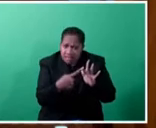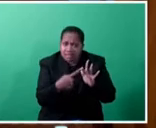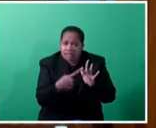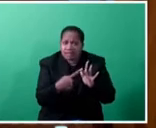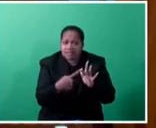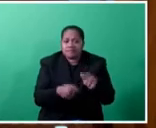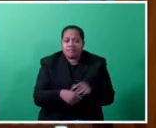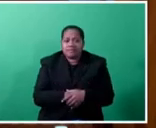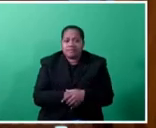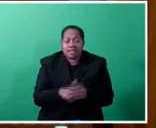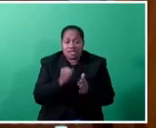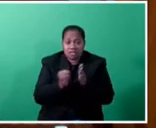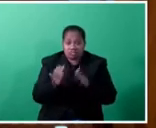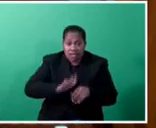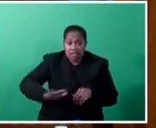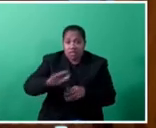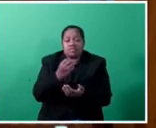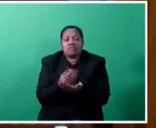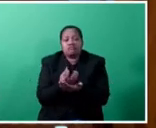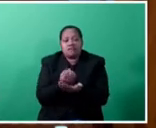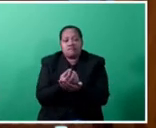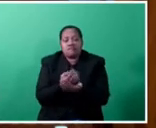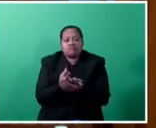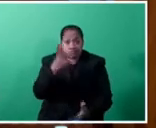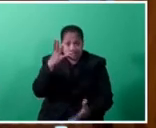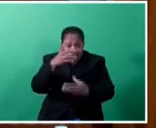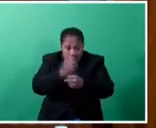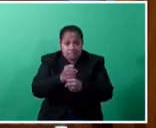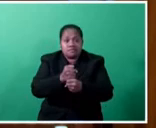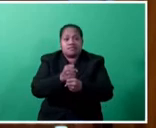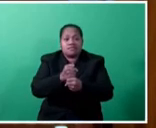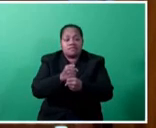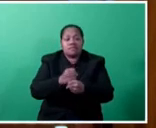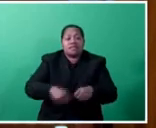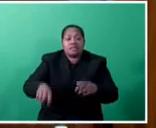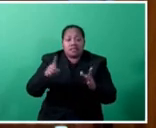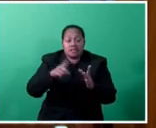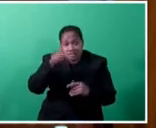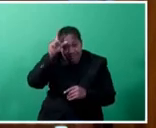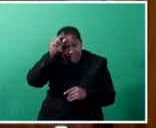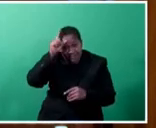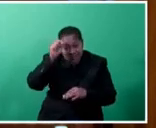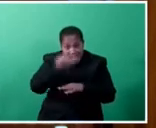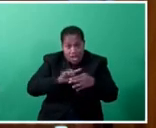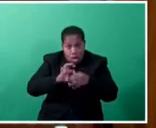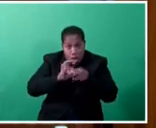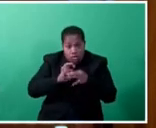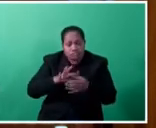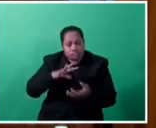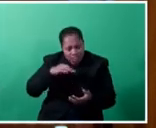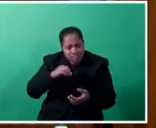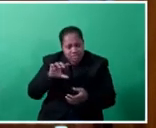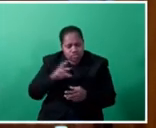Savusavu. Honourable Speaker, to conclude, the Ethiopia landowners should be rest assured that the Fiji Affairs government will put